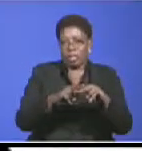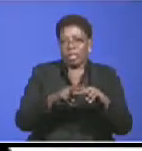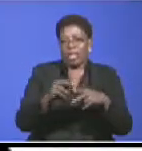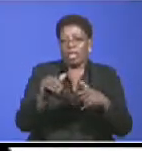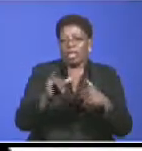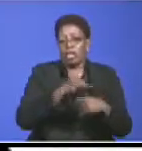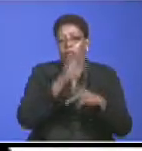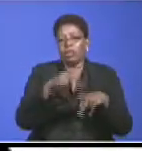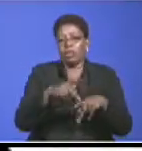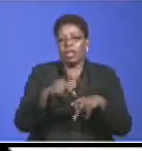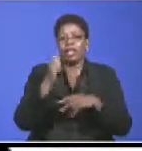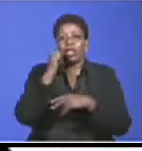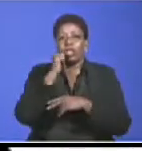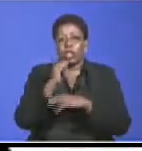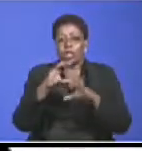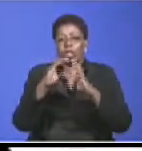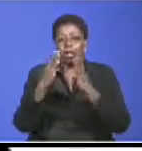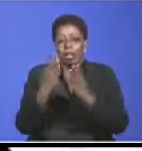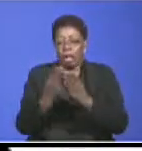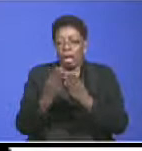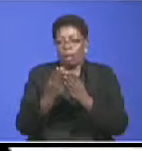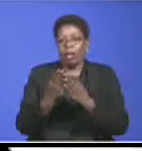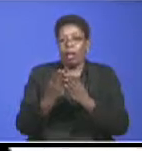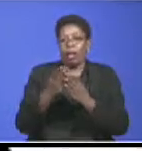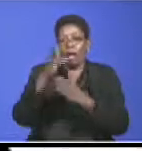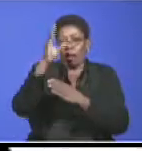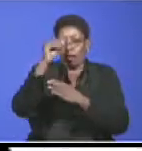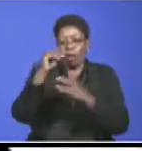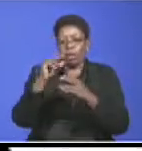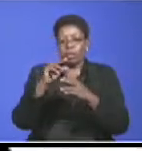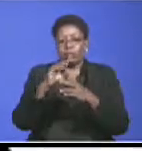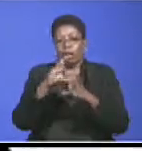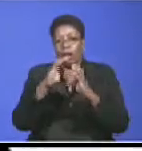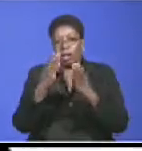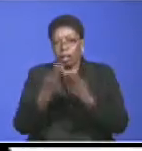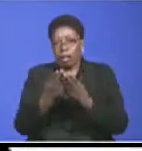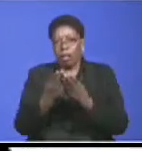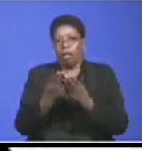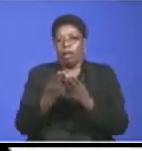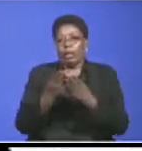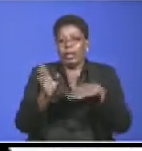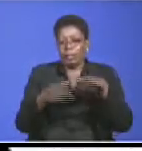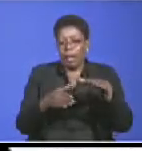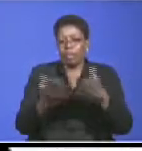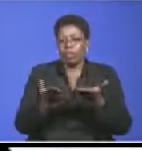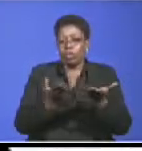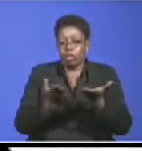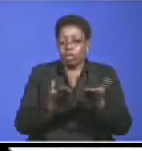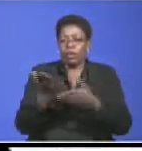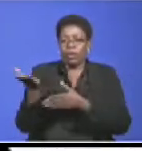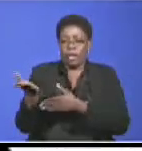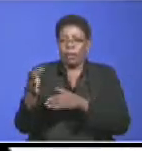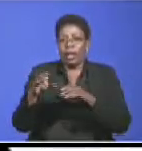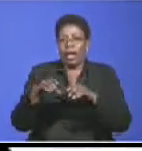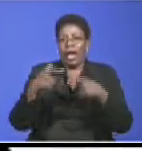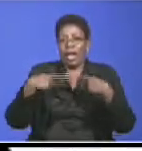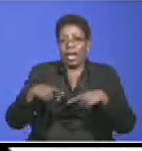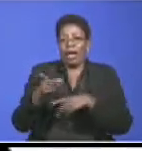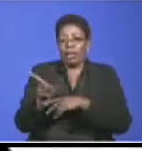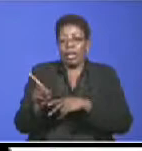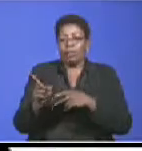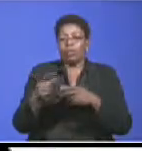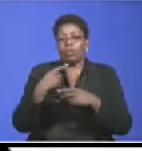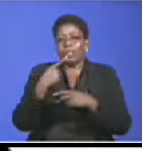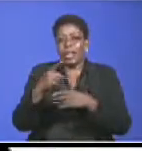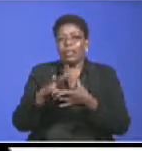from our girls' clubs, our boys' club, our band, to serve the older folk, to allow them to tell their stories, to allow